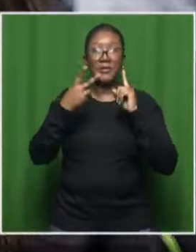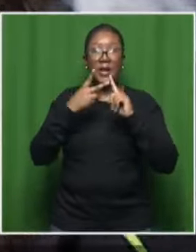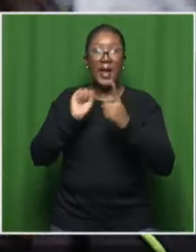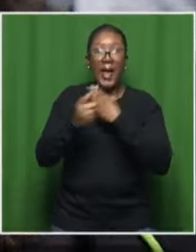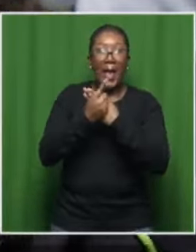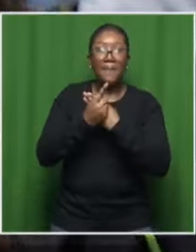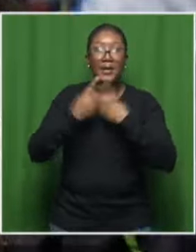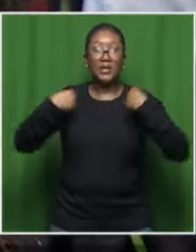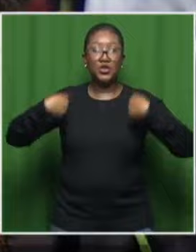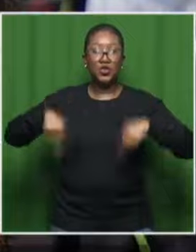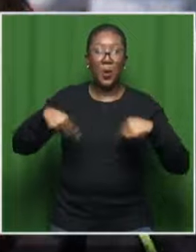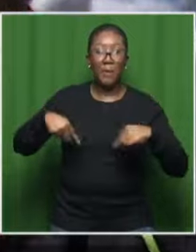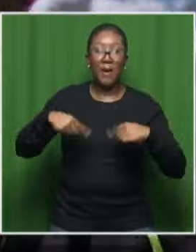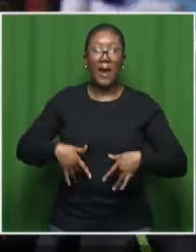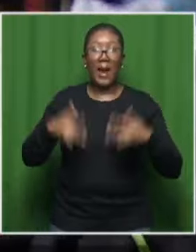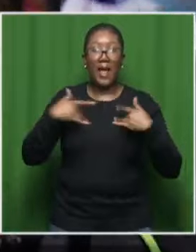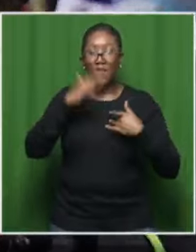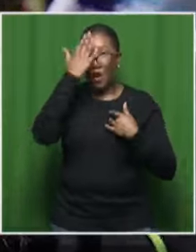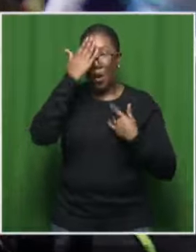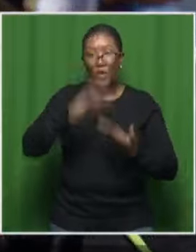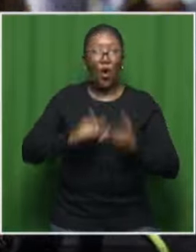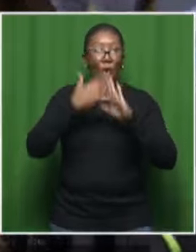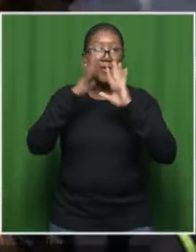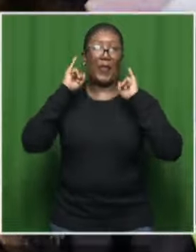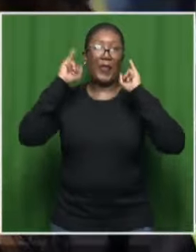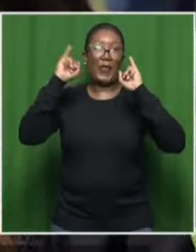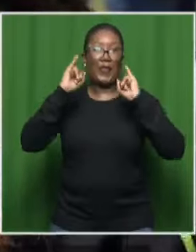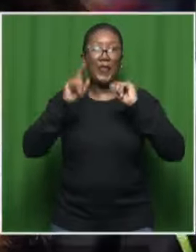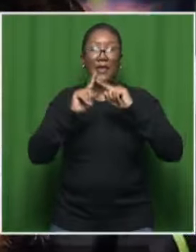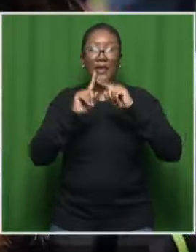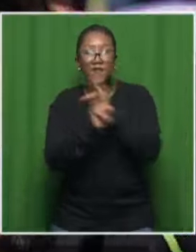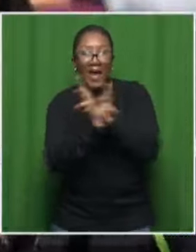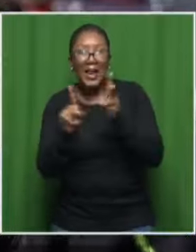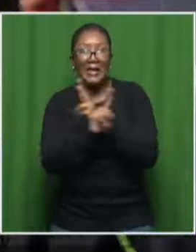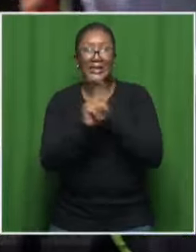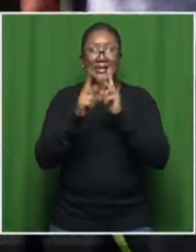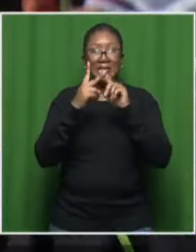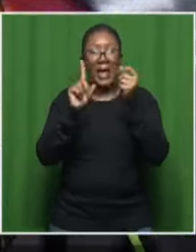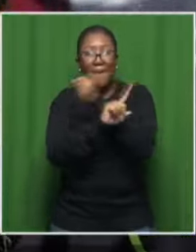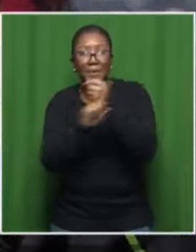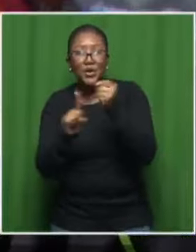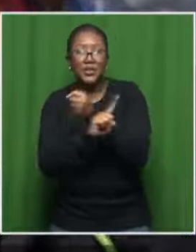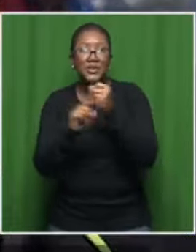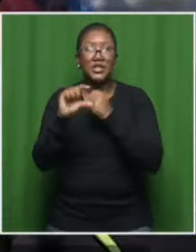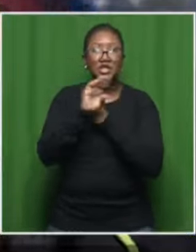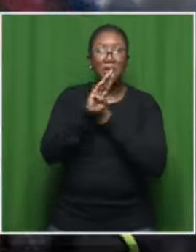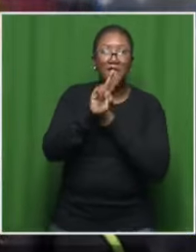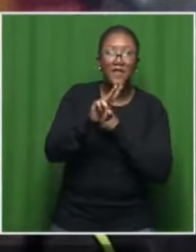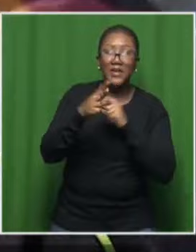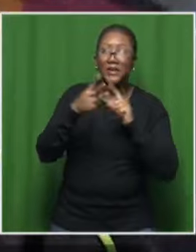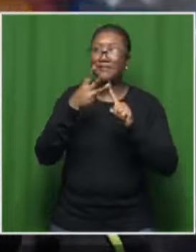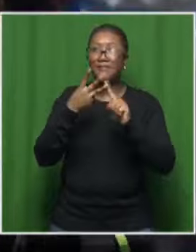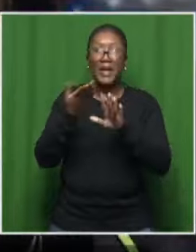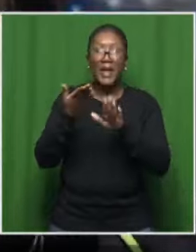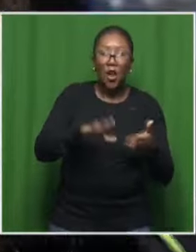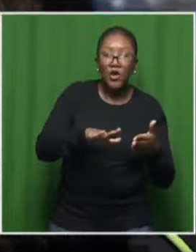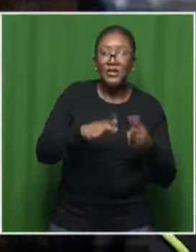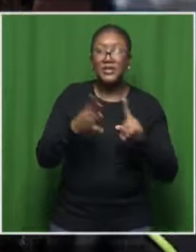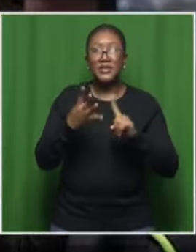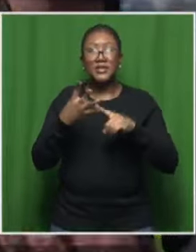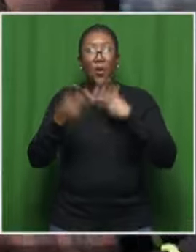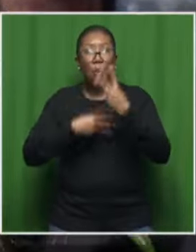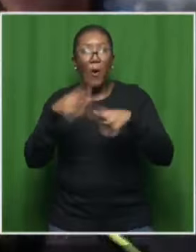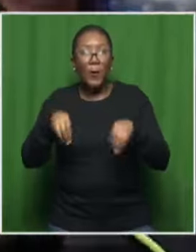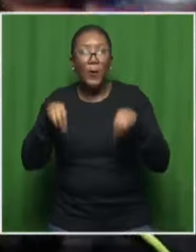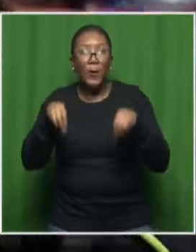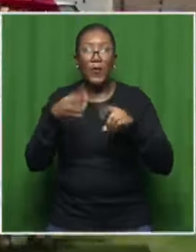live in a very traumatized society, trauma, violence, gender-based violence, losses, grief, unemployment,